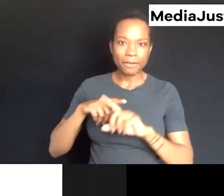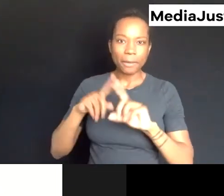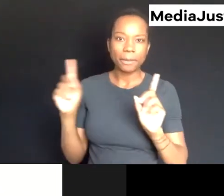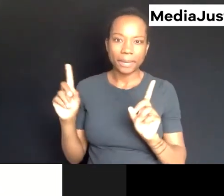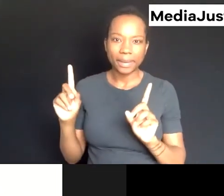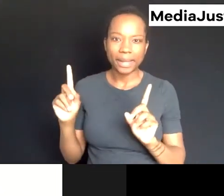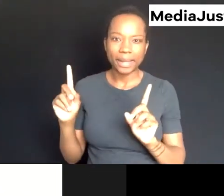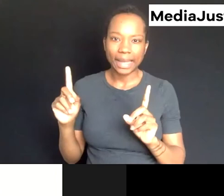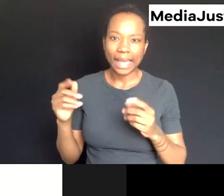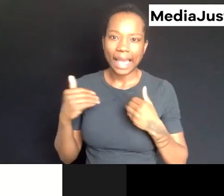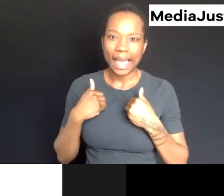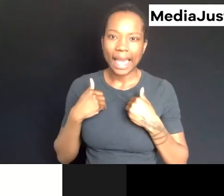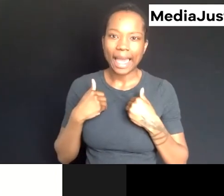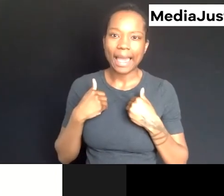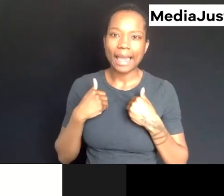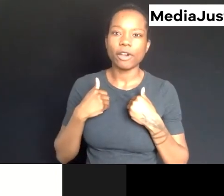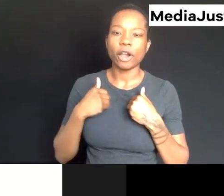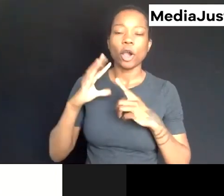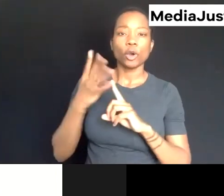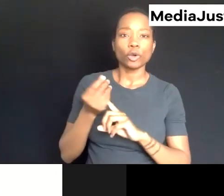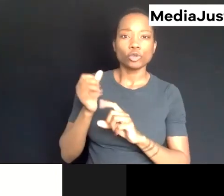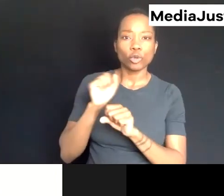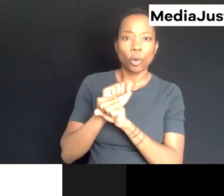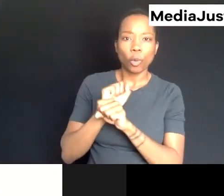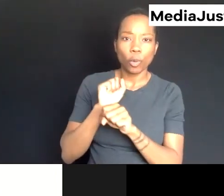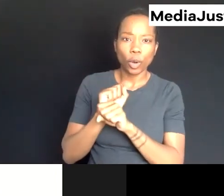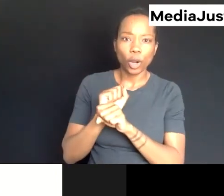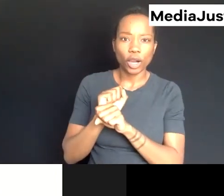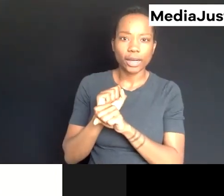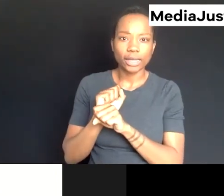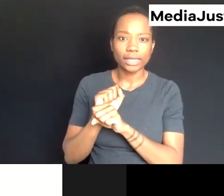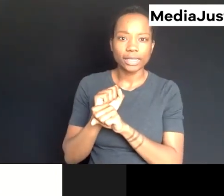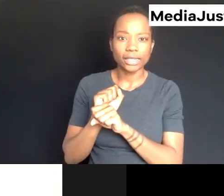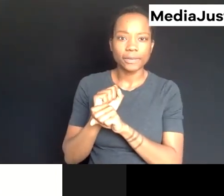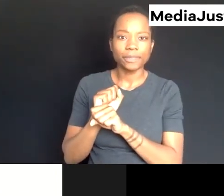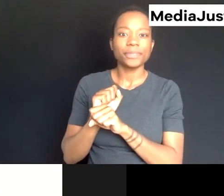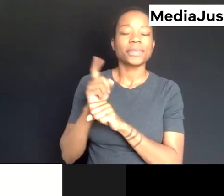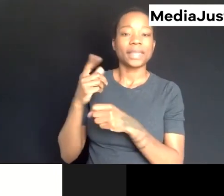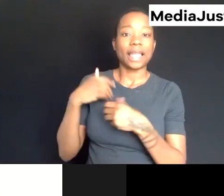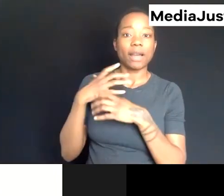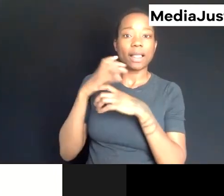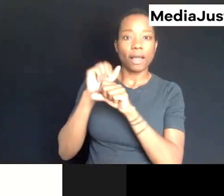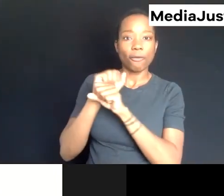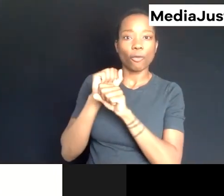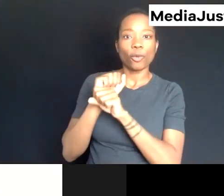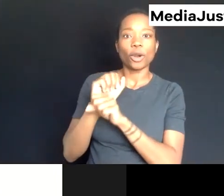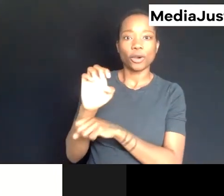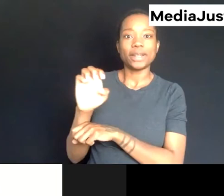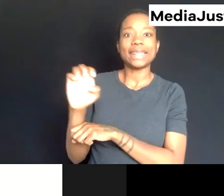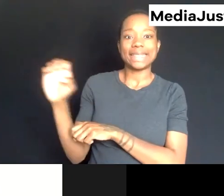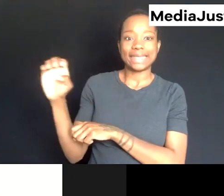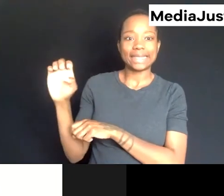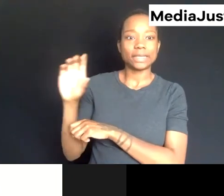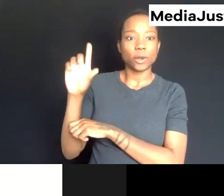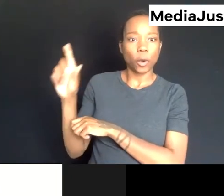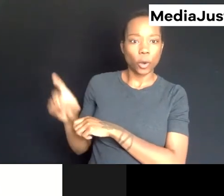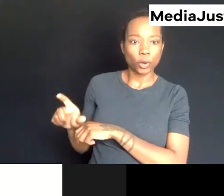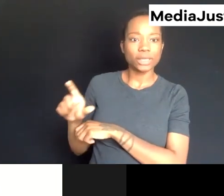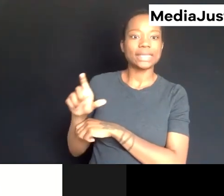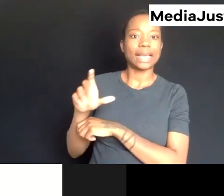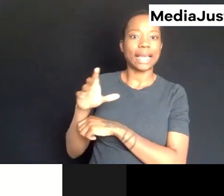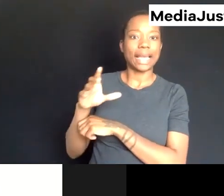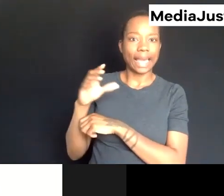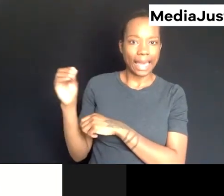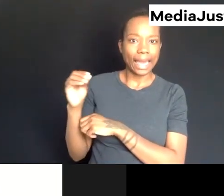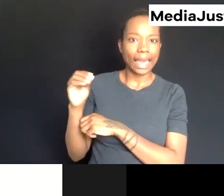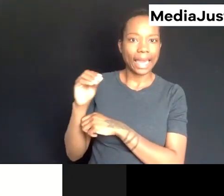Agitarte Cultural Works produced. I know they do a lot of work on the East Coast, but also in Puerto Rico. But they produced